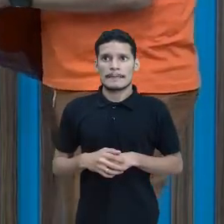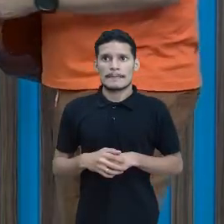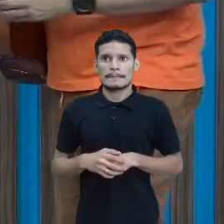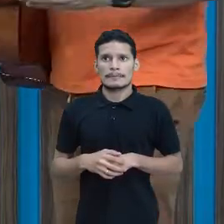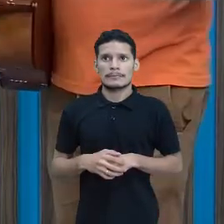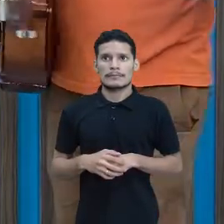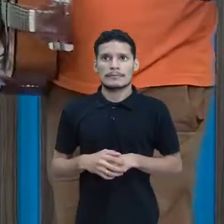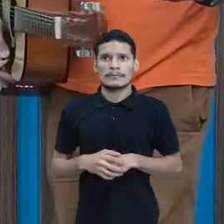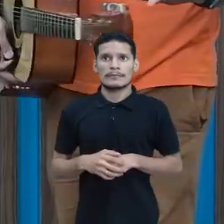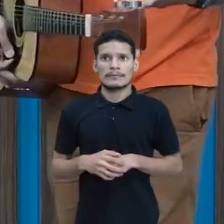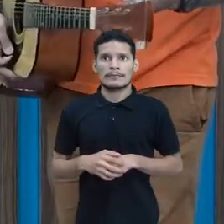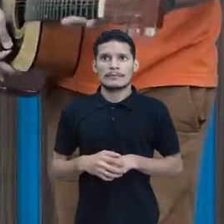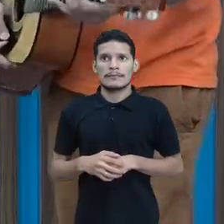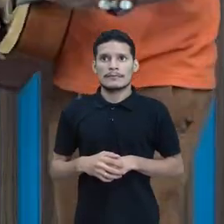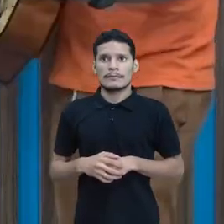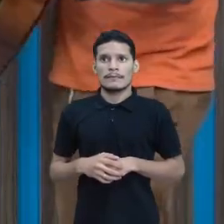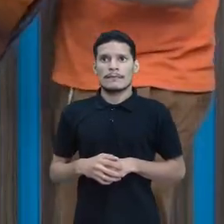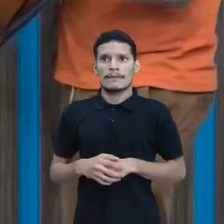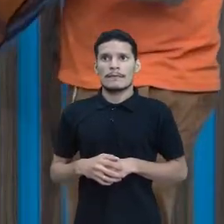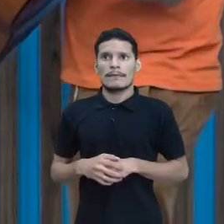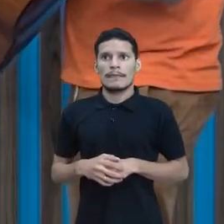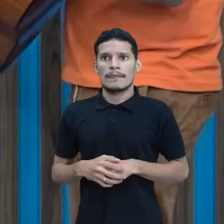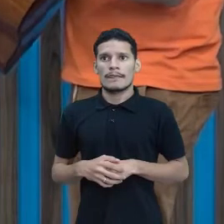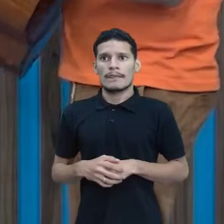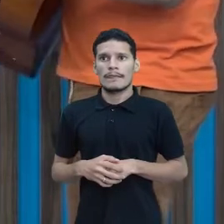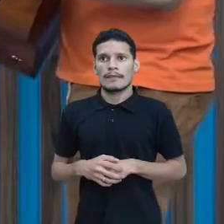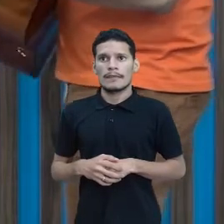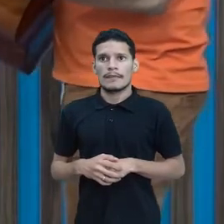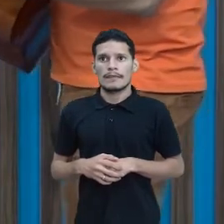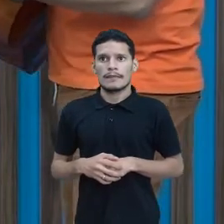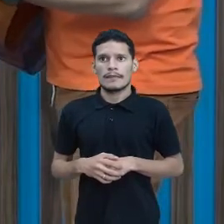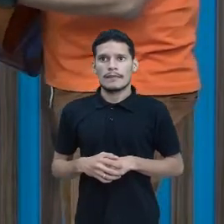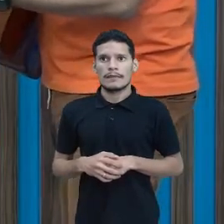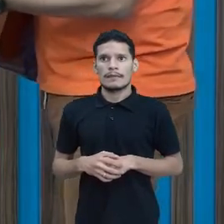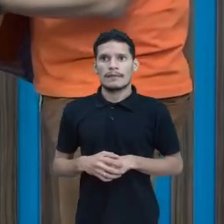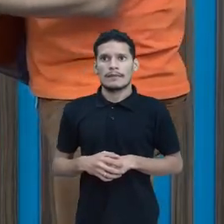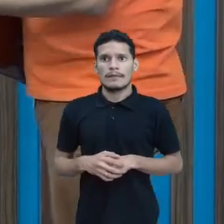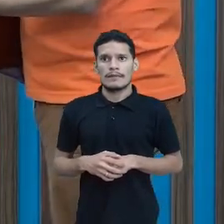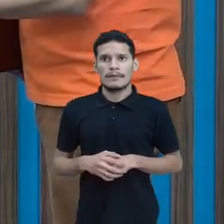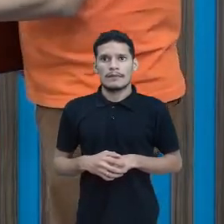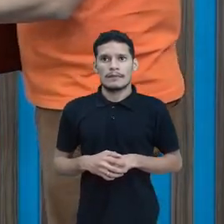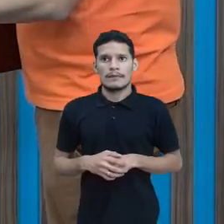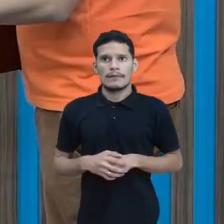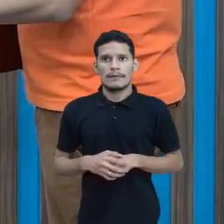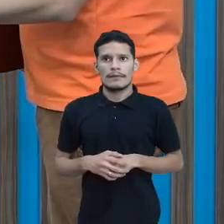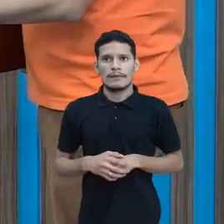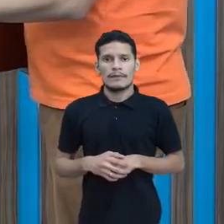gente. Pro outro lado, homem. Sim, tava indo para um lado e agora...